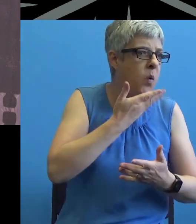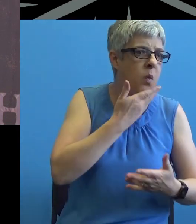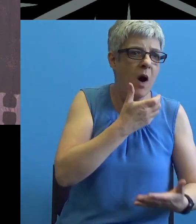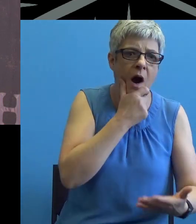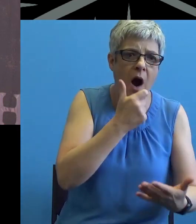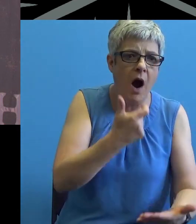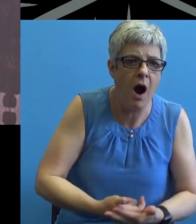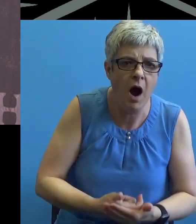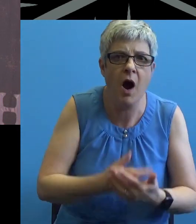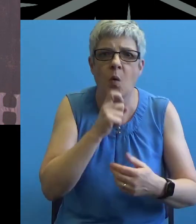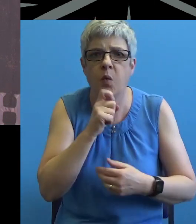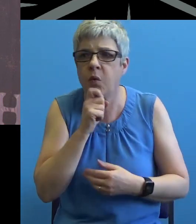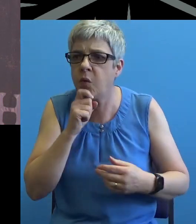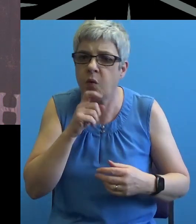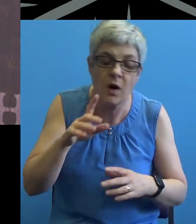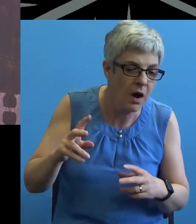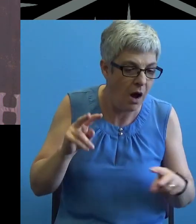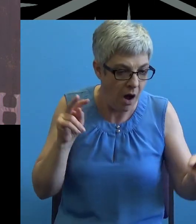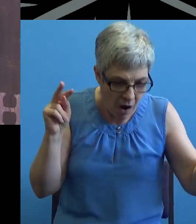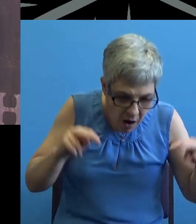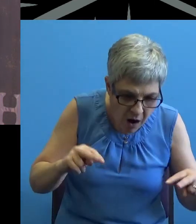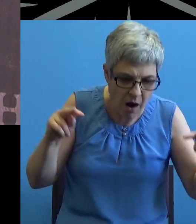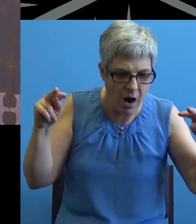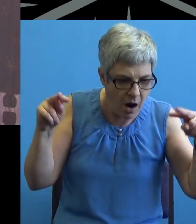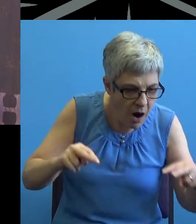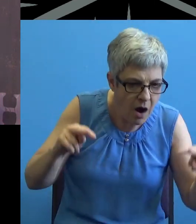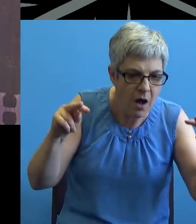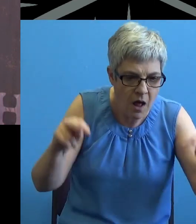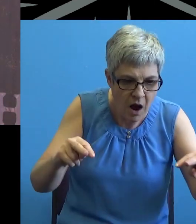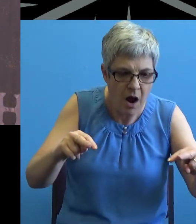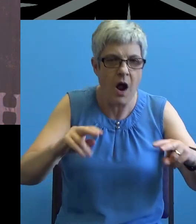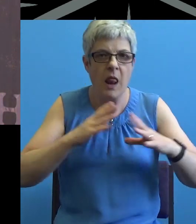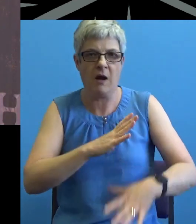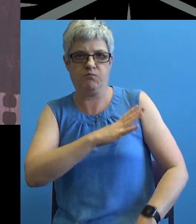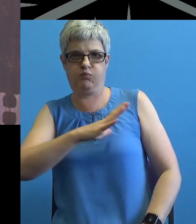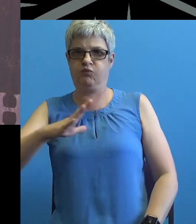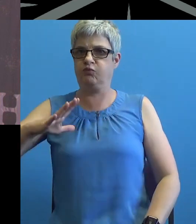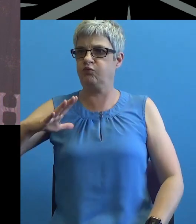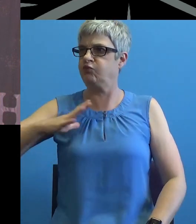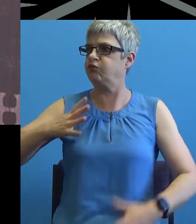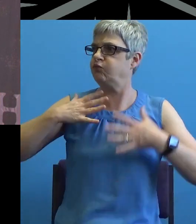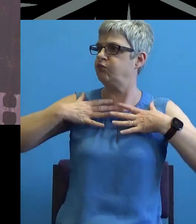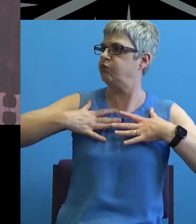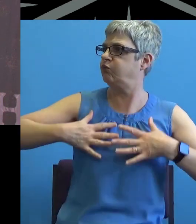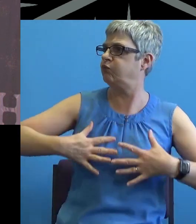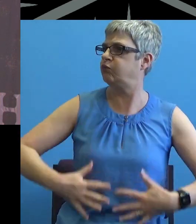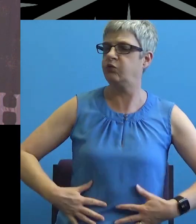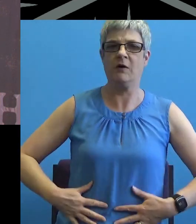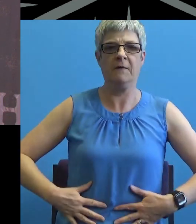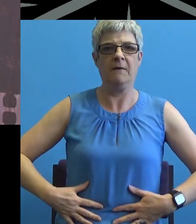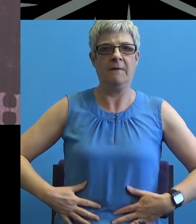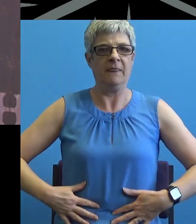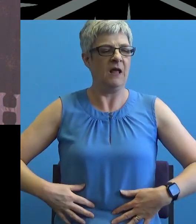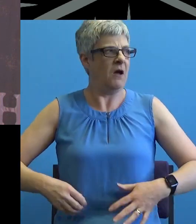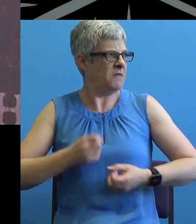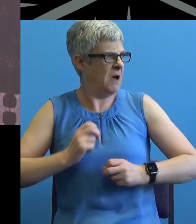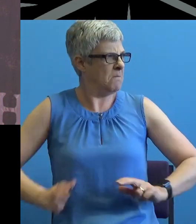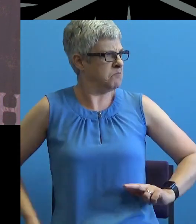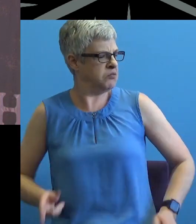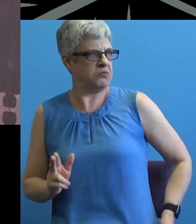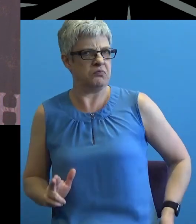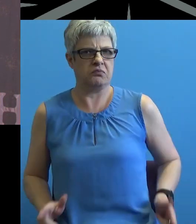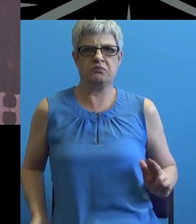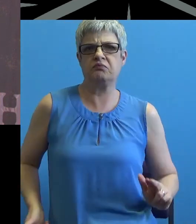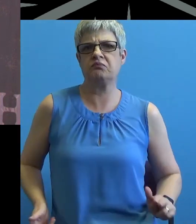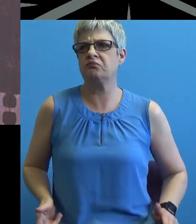town. They glanced down at his warrior-like physique, the glistening silver pistols swinging in